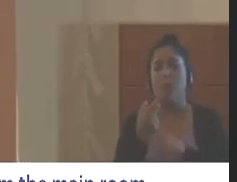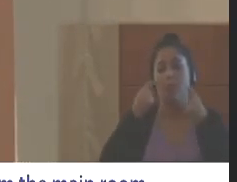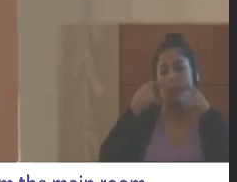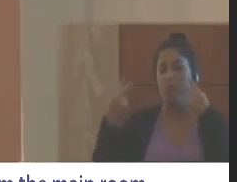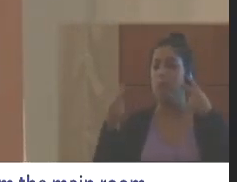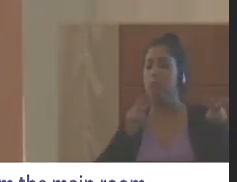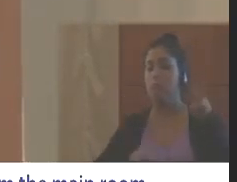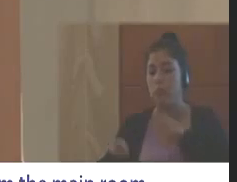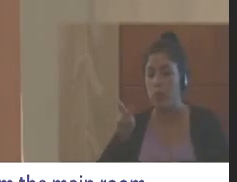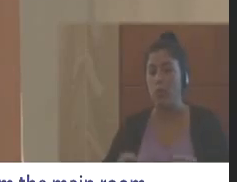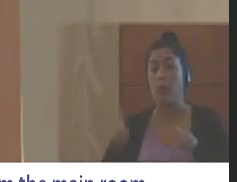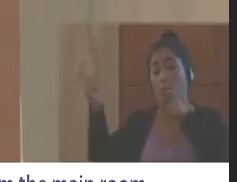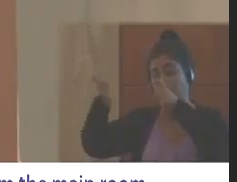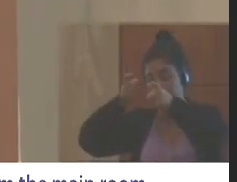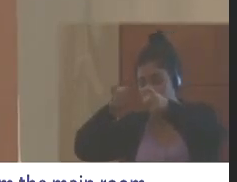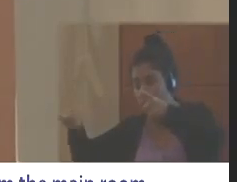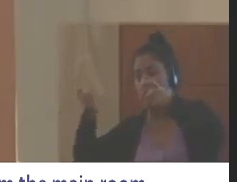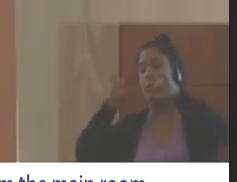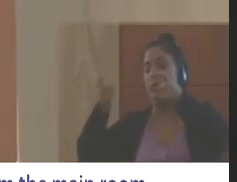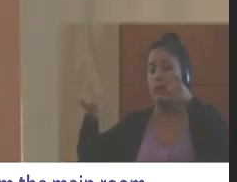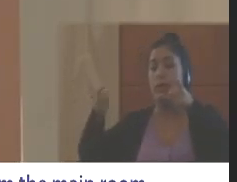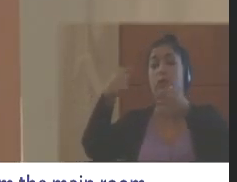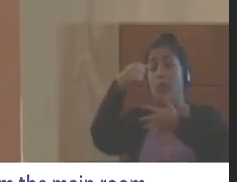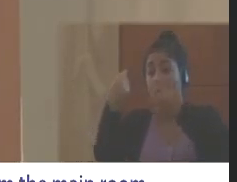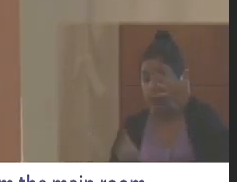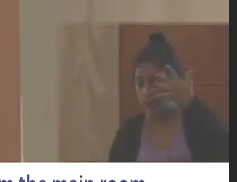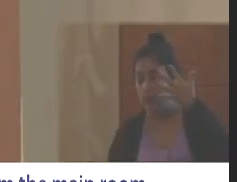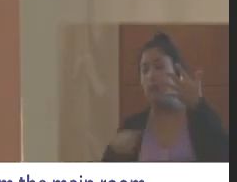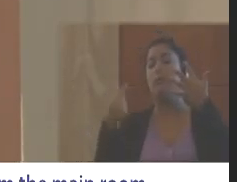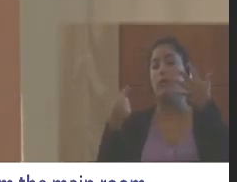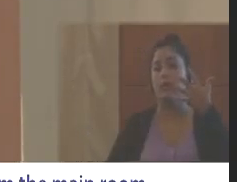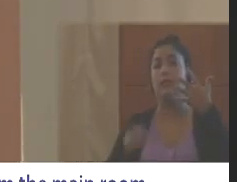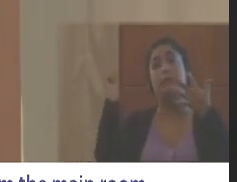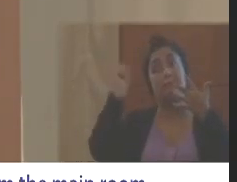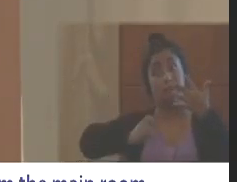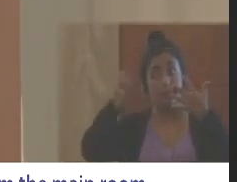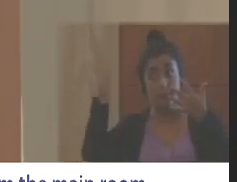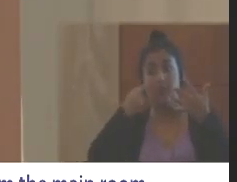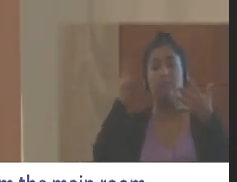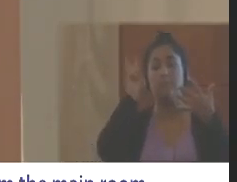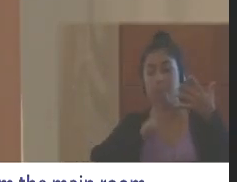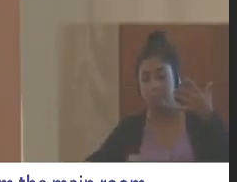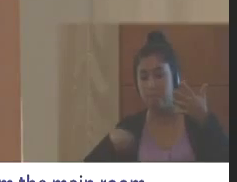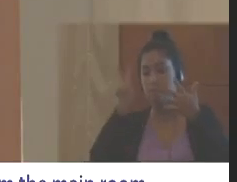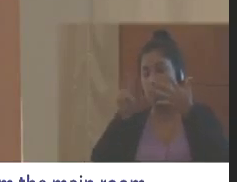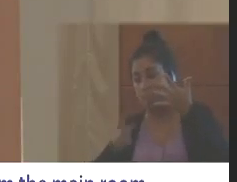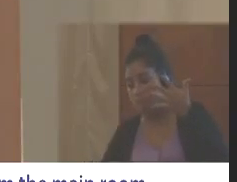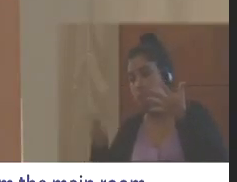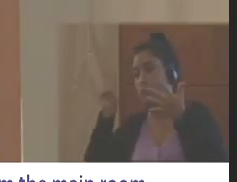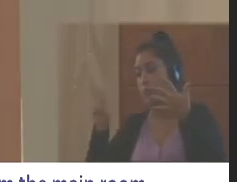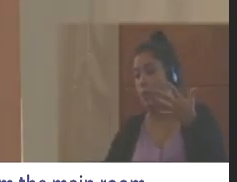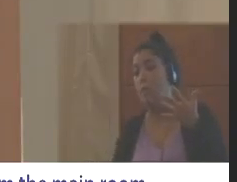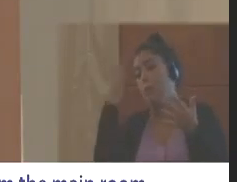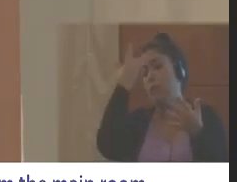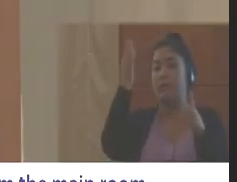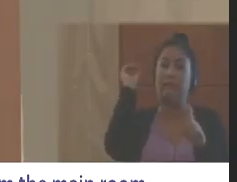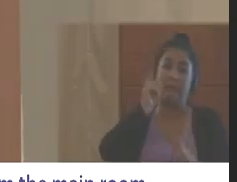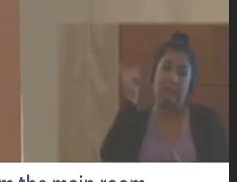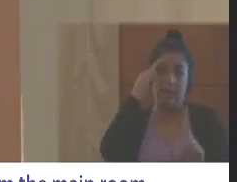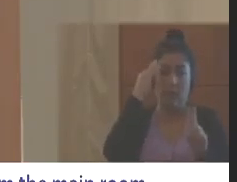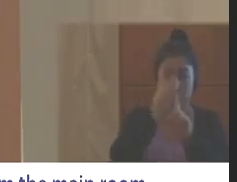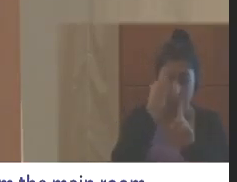actions of monitoring, follow-up and control. These measures need to be monitored so that we can see